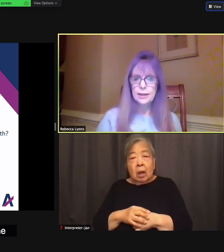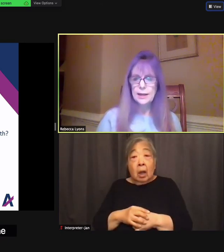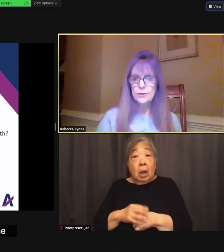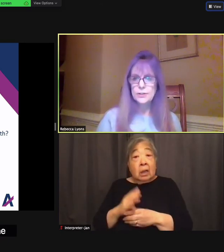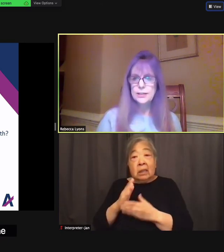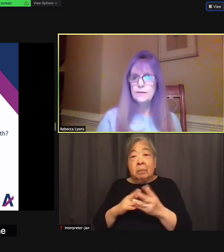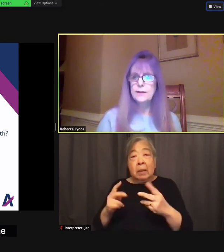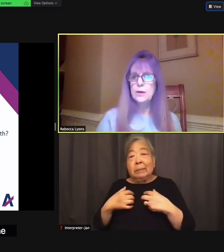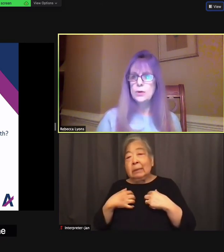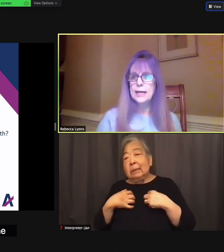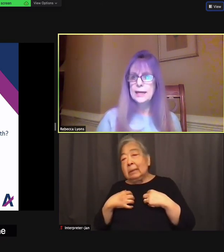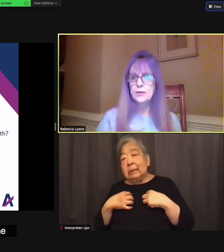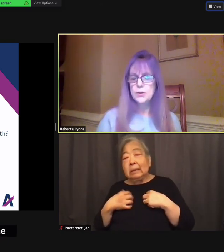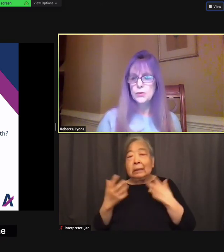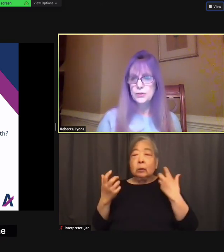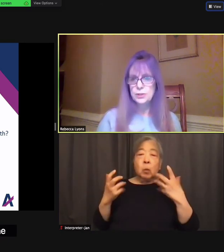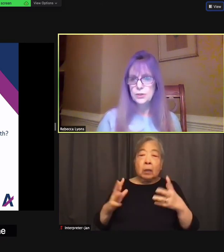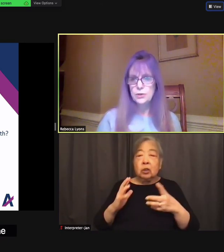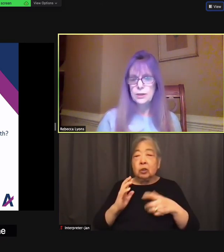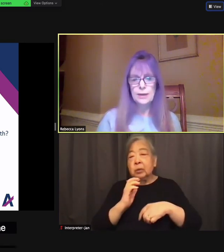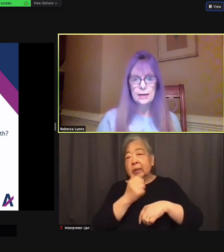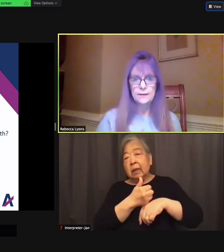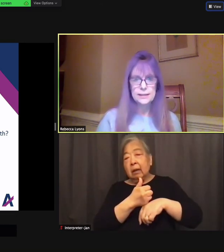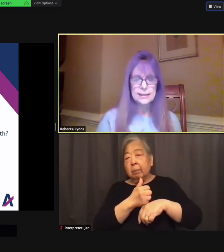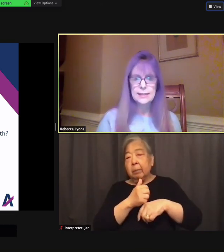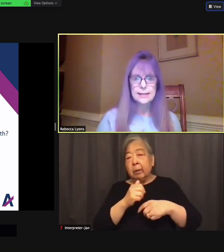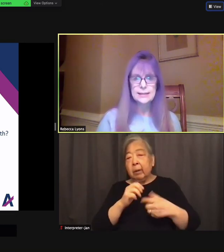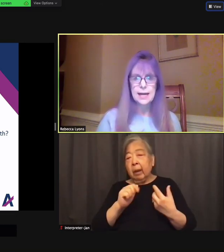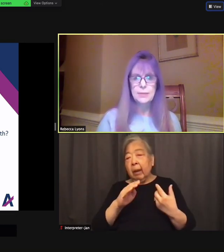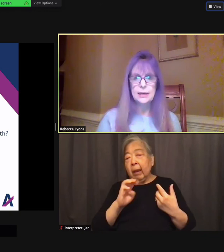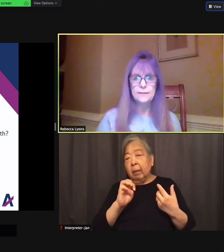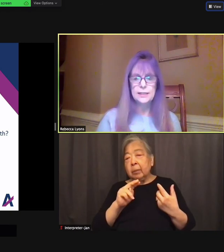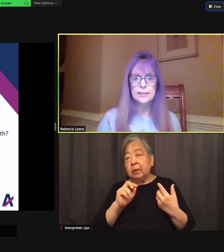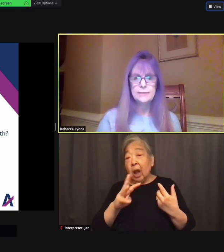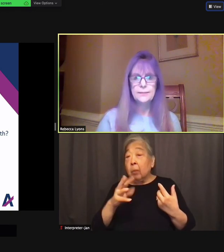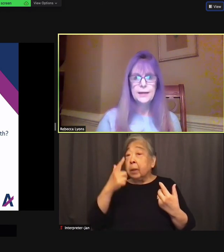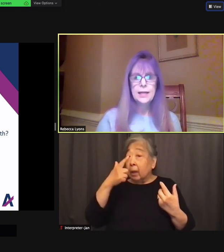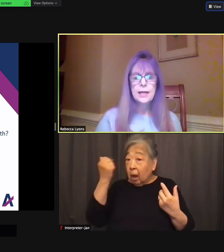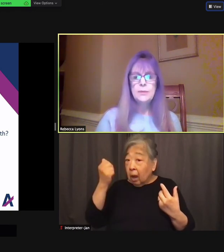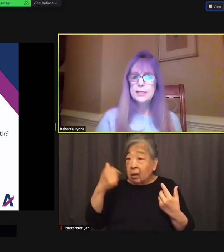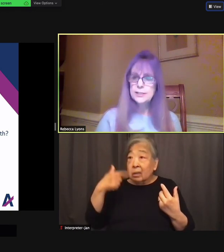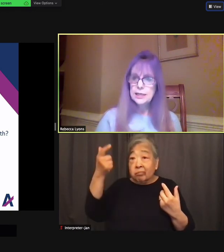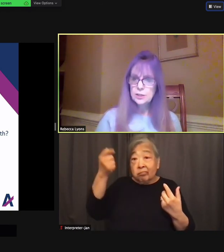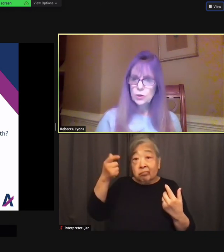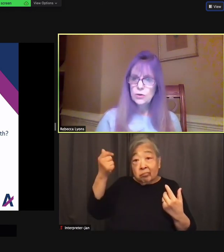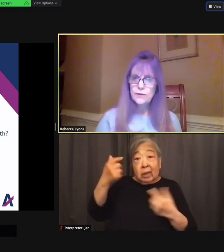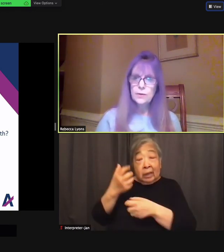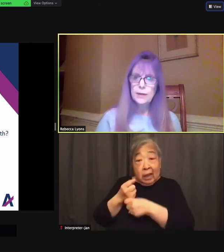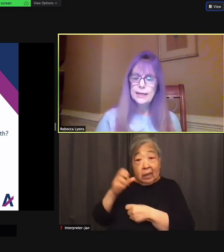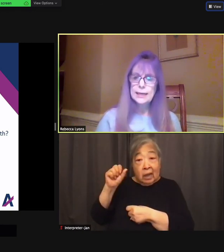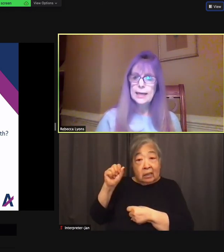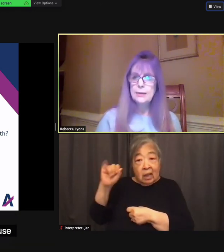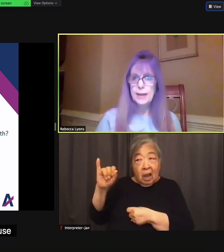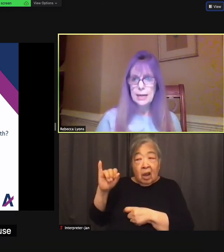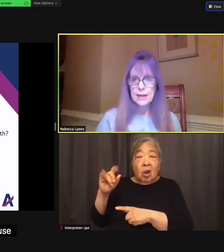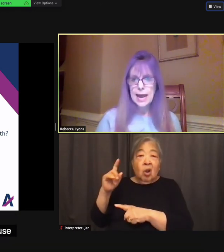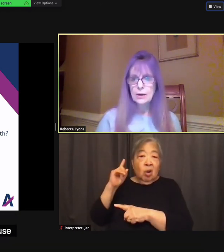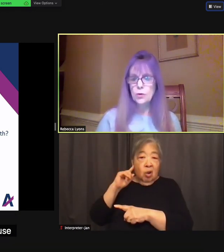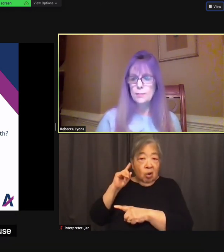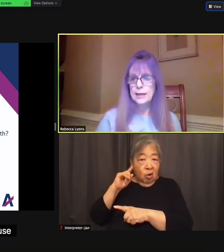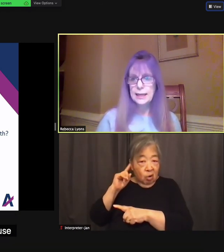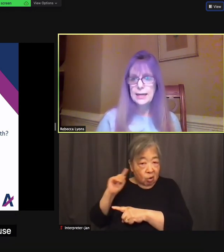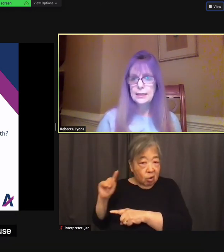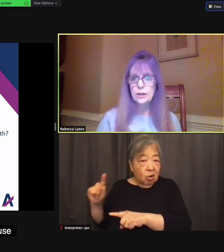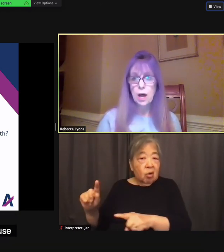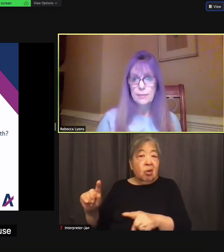ABLE accounts if they were getting Social Security benefits, SSI benefits, because they had heard of a Medicaid payback